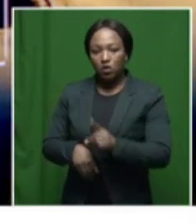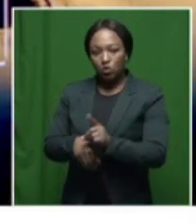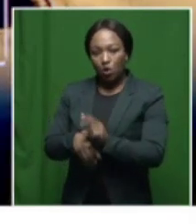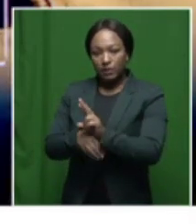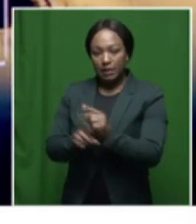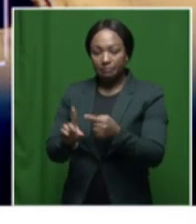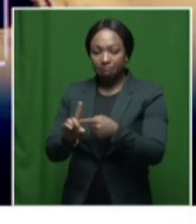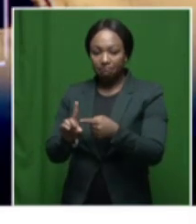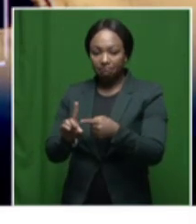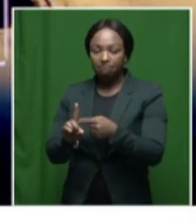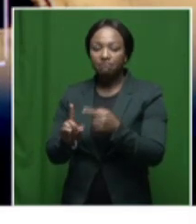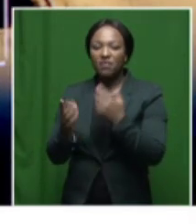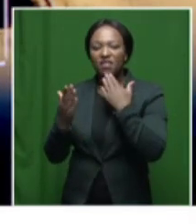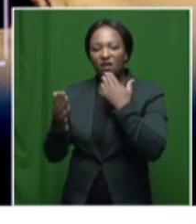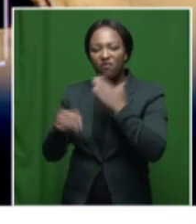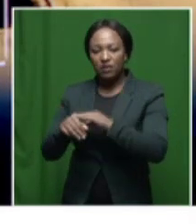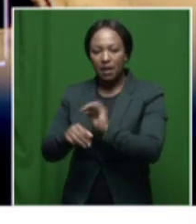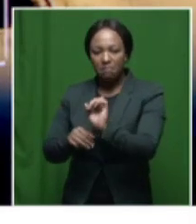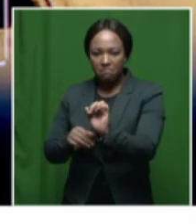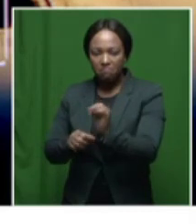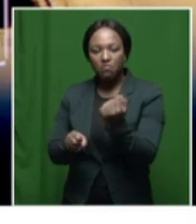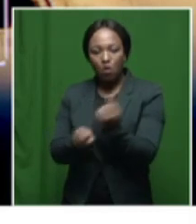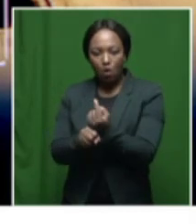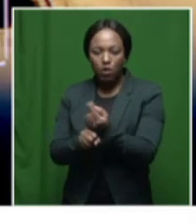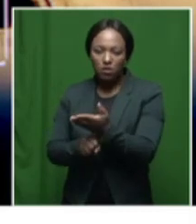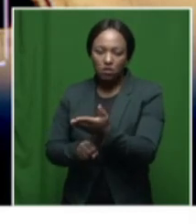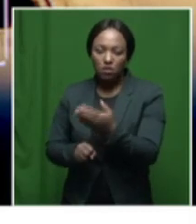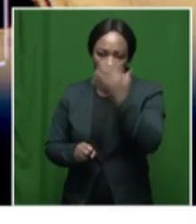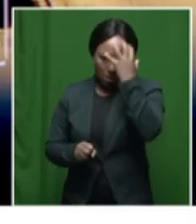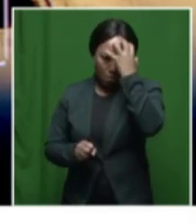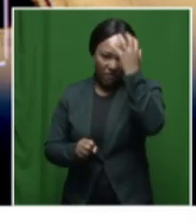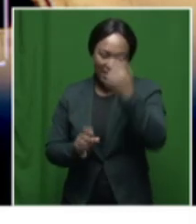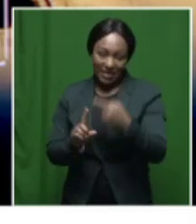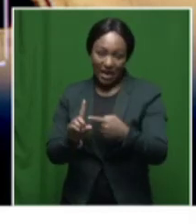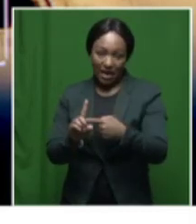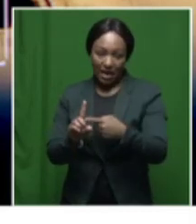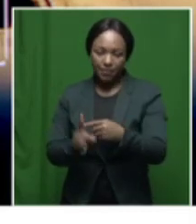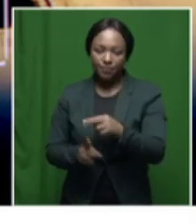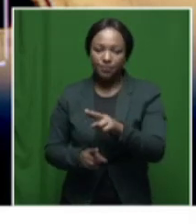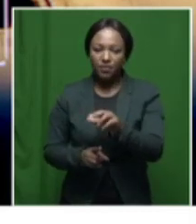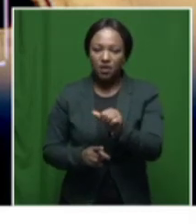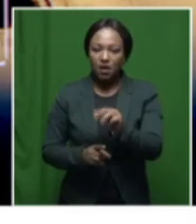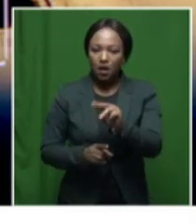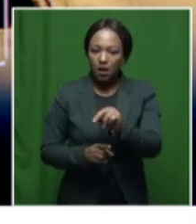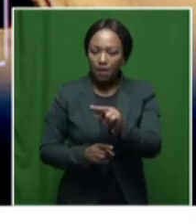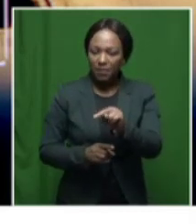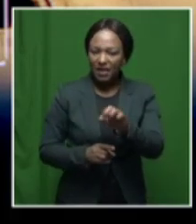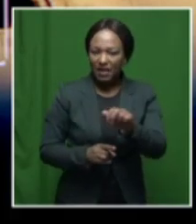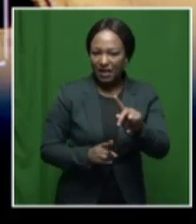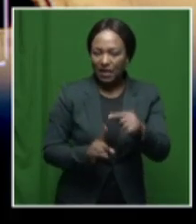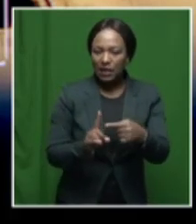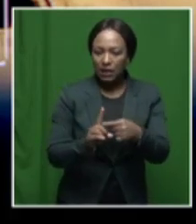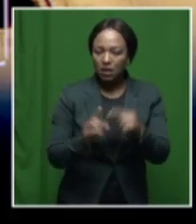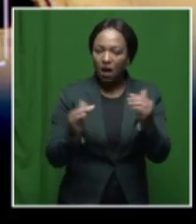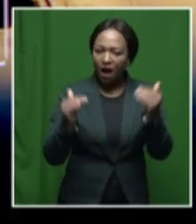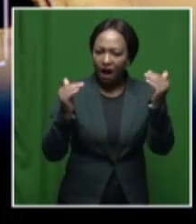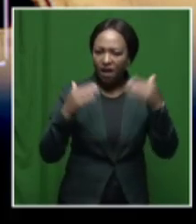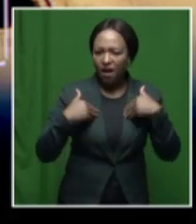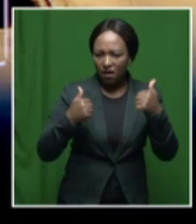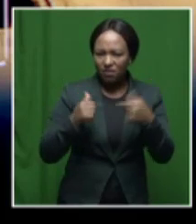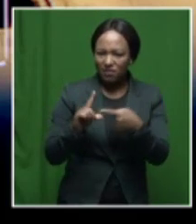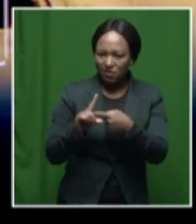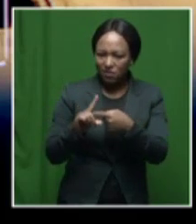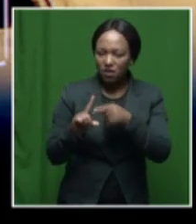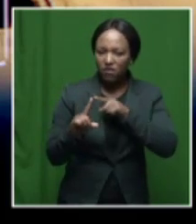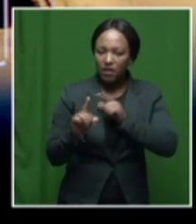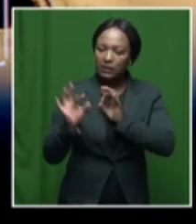much for your time, as always. And Professor Ramneek Ahluwalia there from Higher Health talking to us about